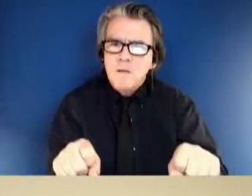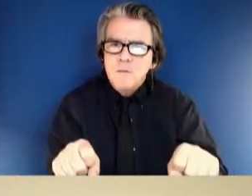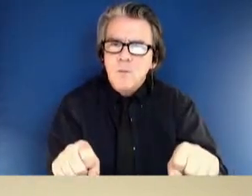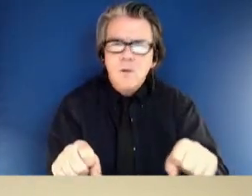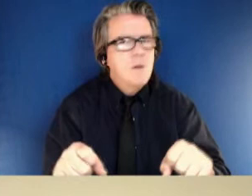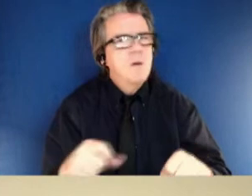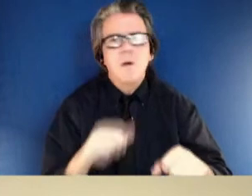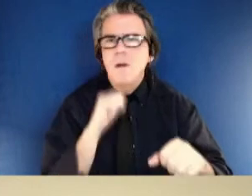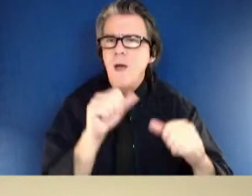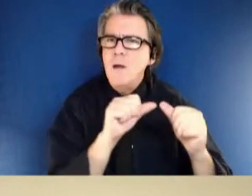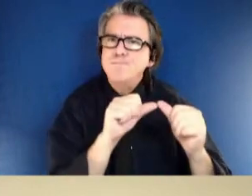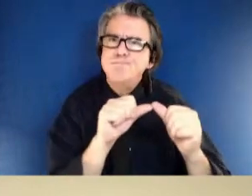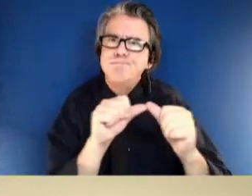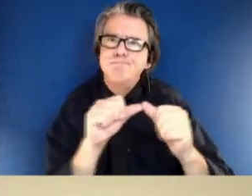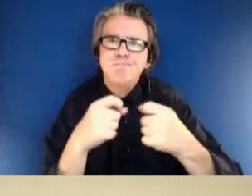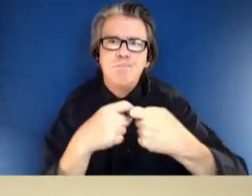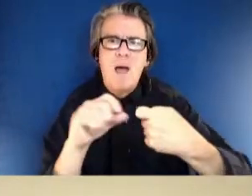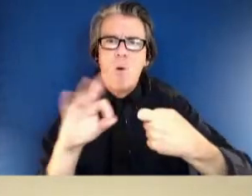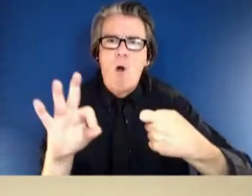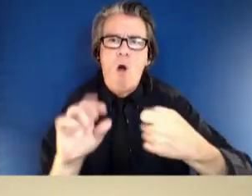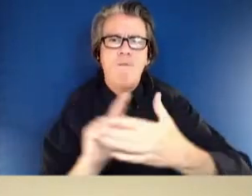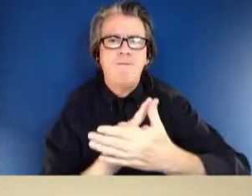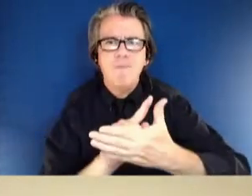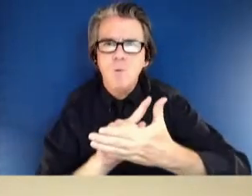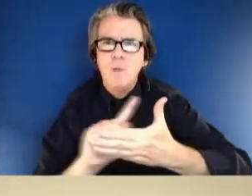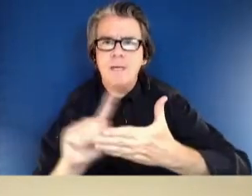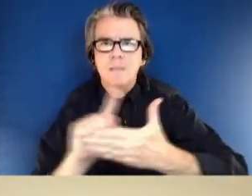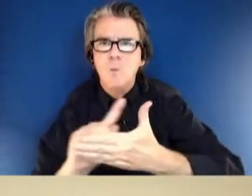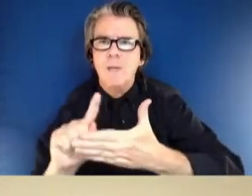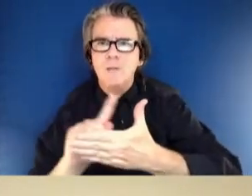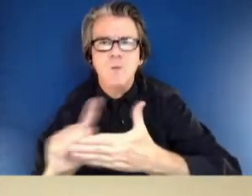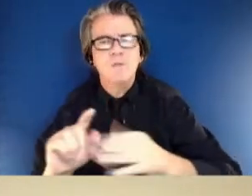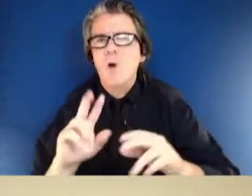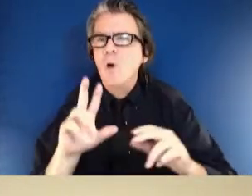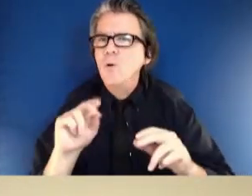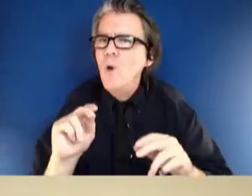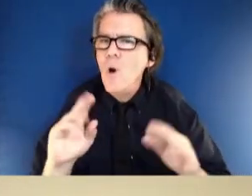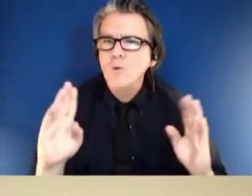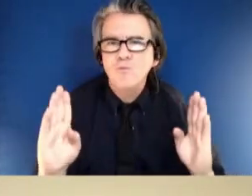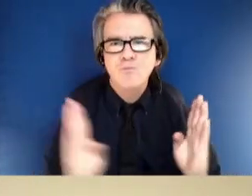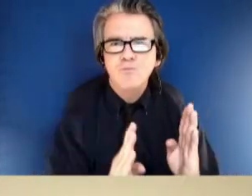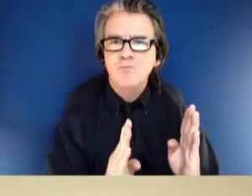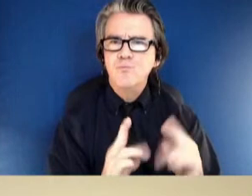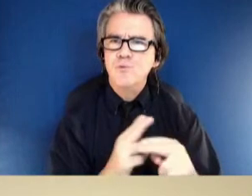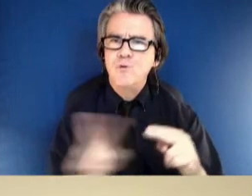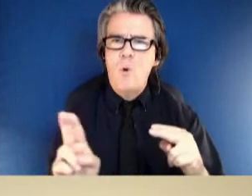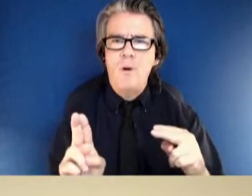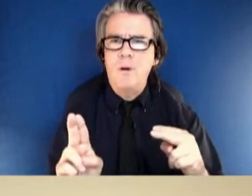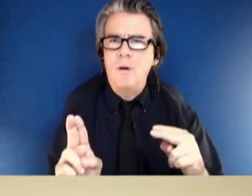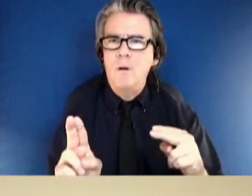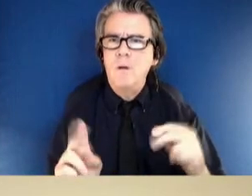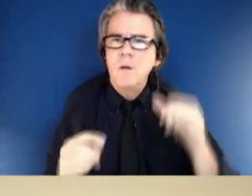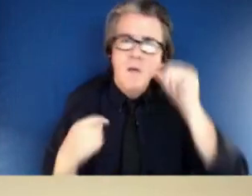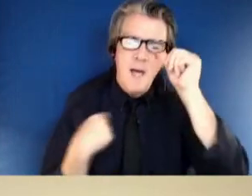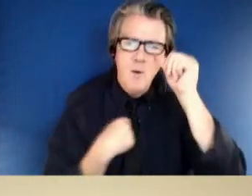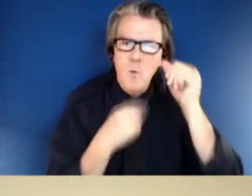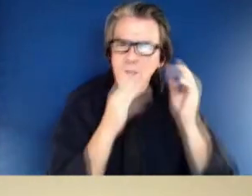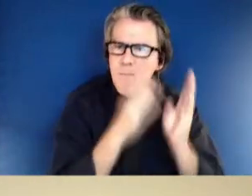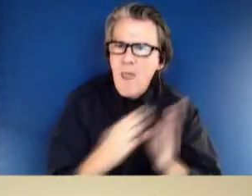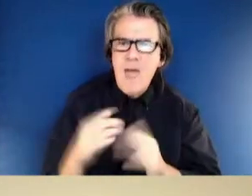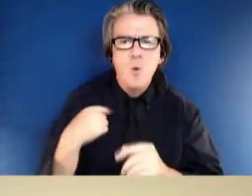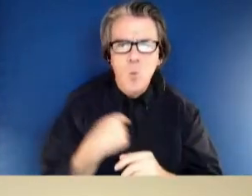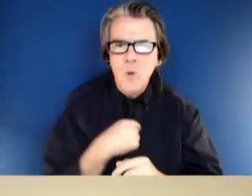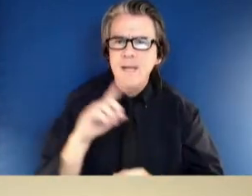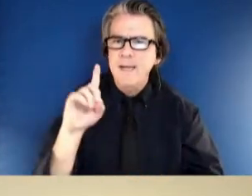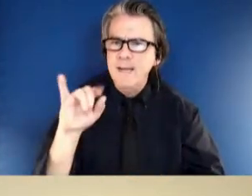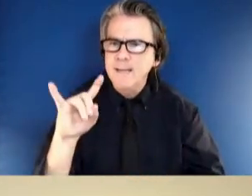our customers. You can see, based on the details that I provided in my portion of the briefing, we've done